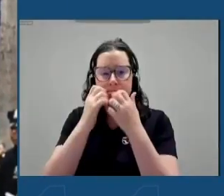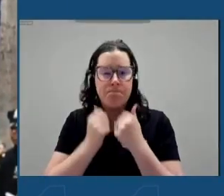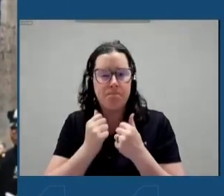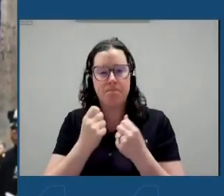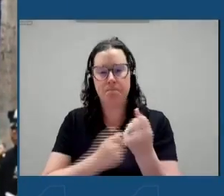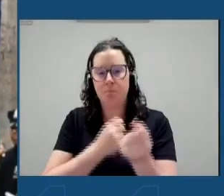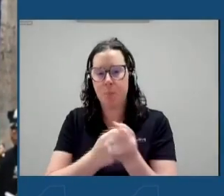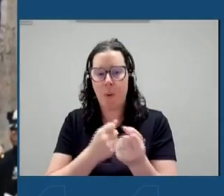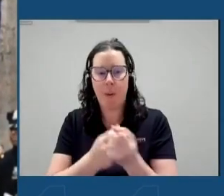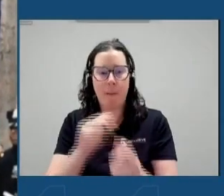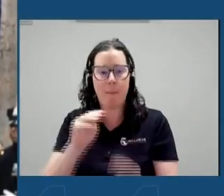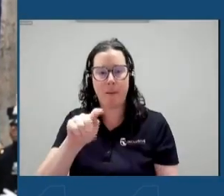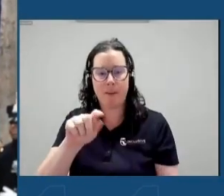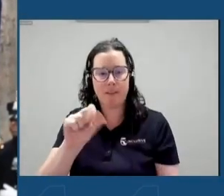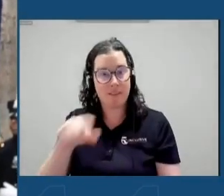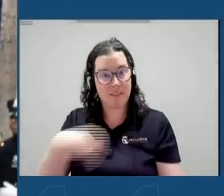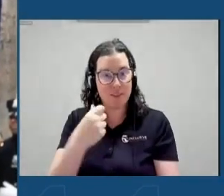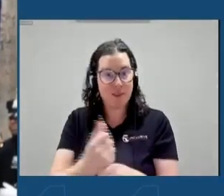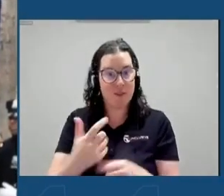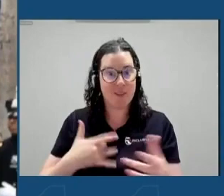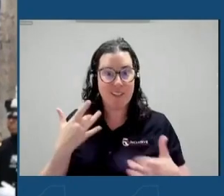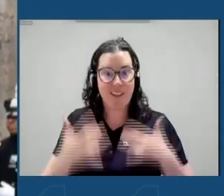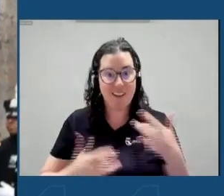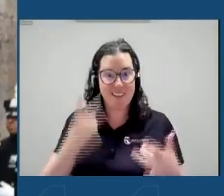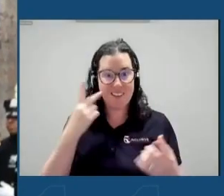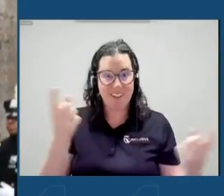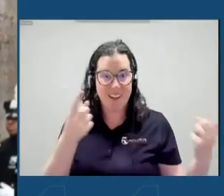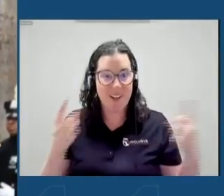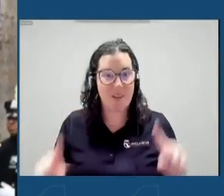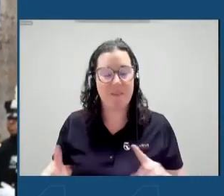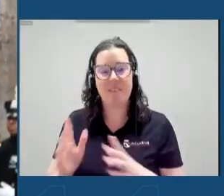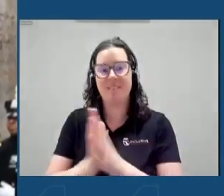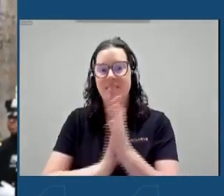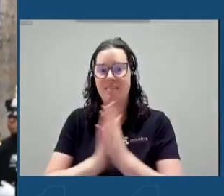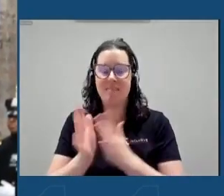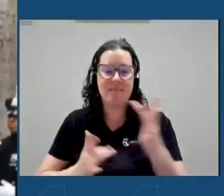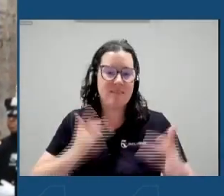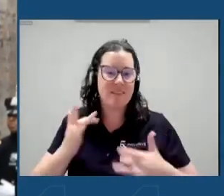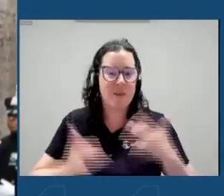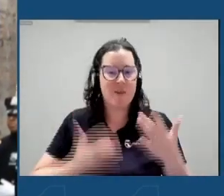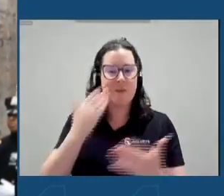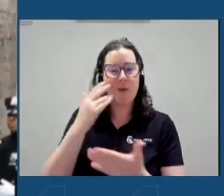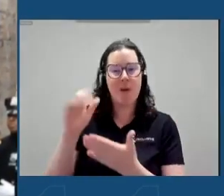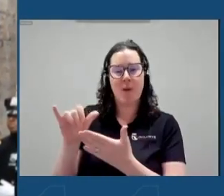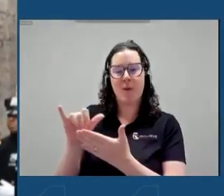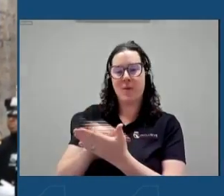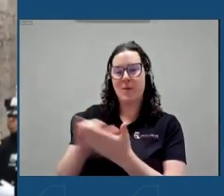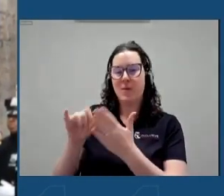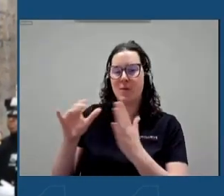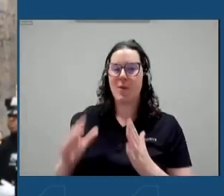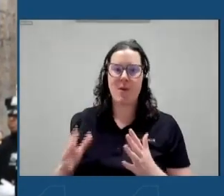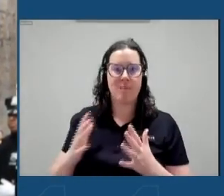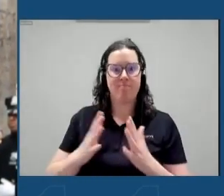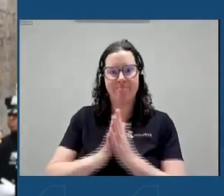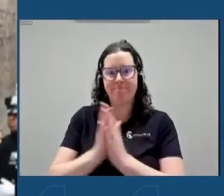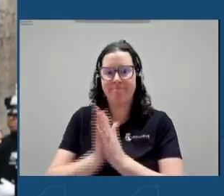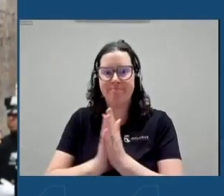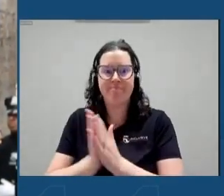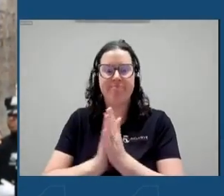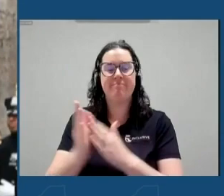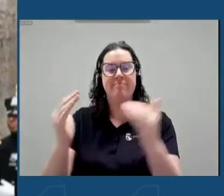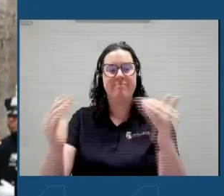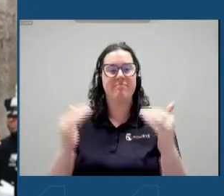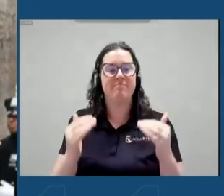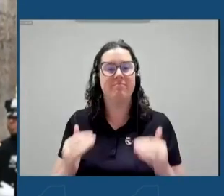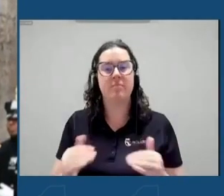see what they had achieved. He had such a zest for life like only a New Yorker can achieve. Robert Kirkpatrick was